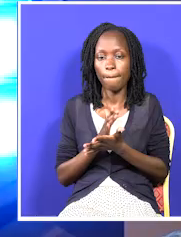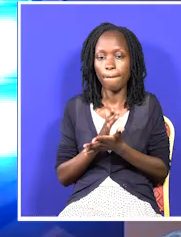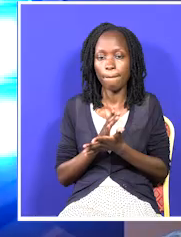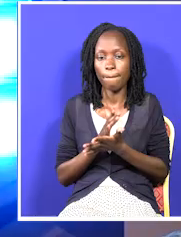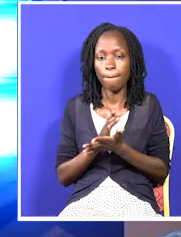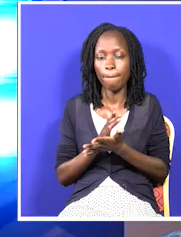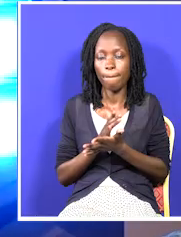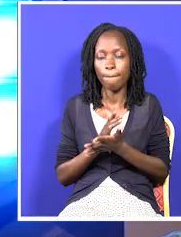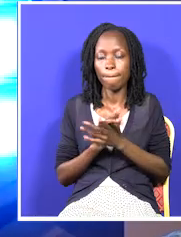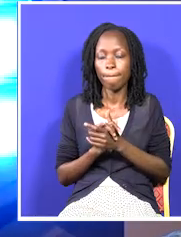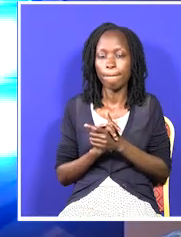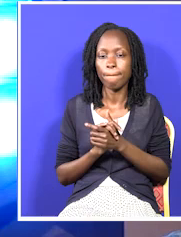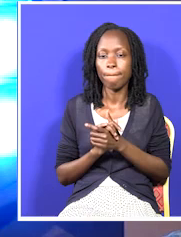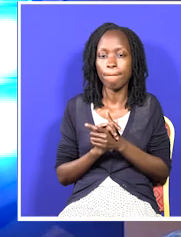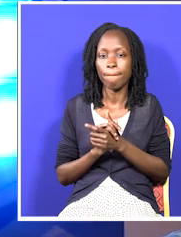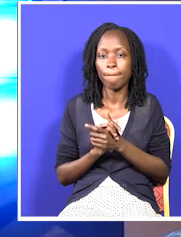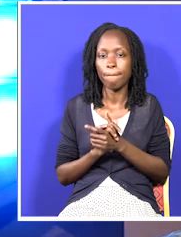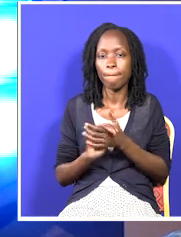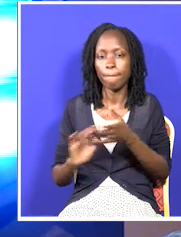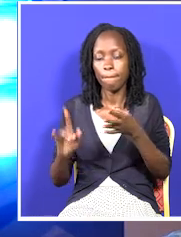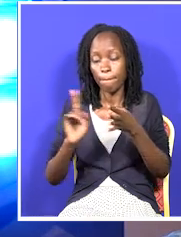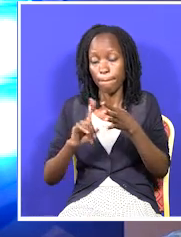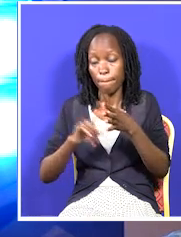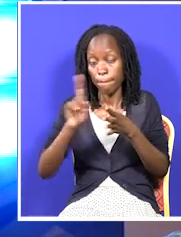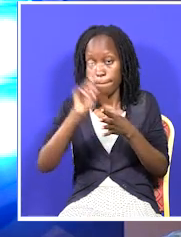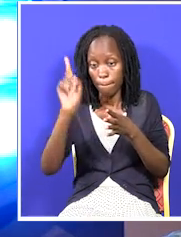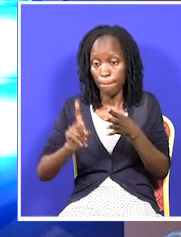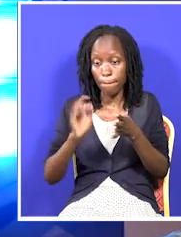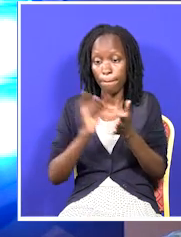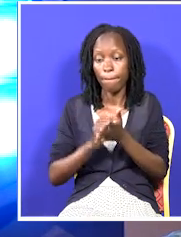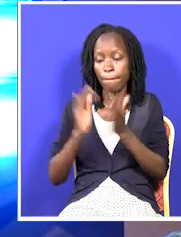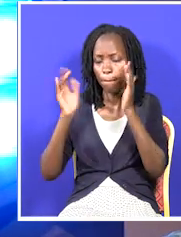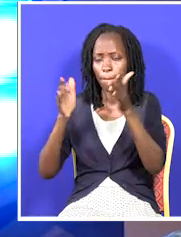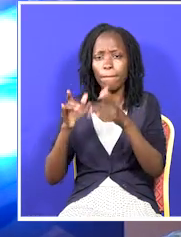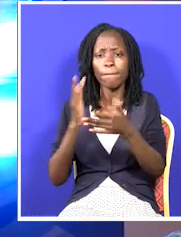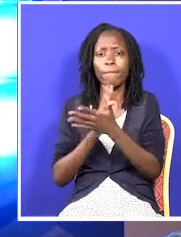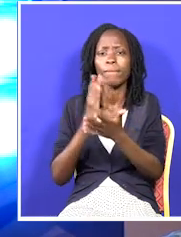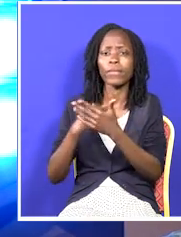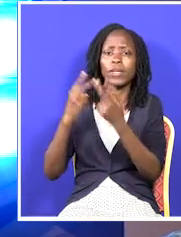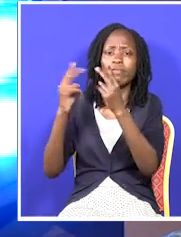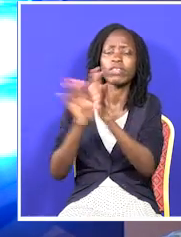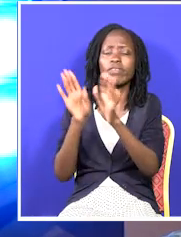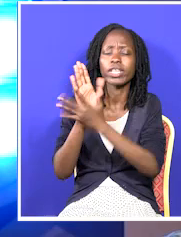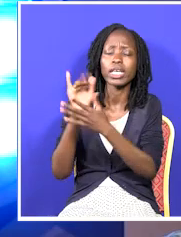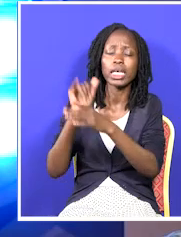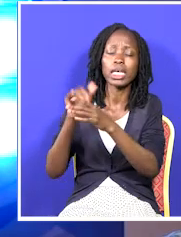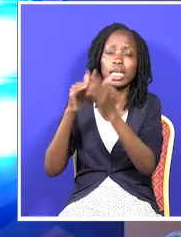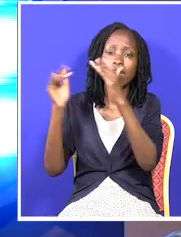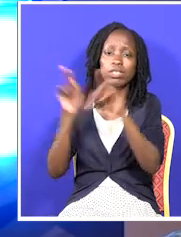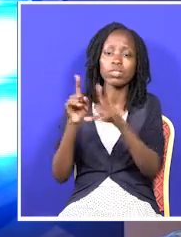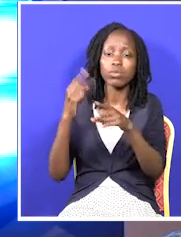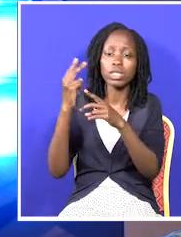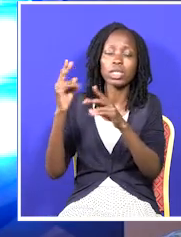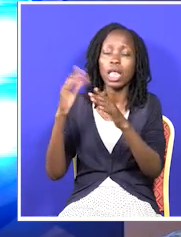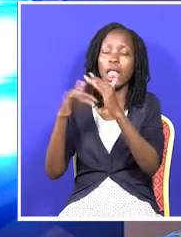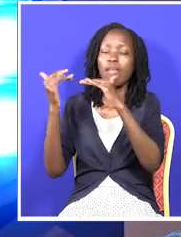yes. But now the fourth question that we ask ourselves is, we have seen everything that will be in heaven. We have seen how